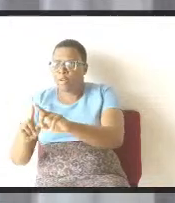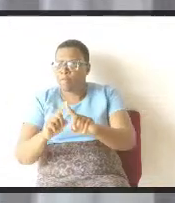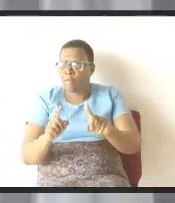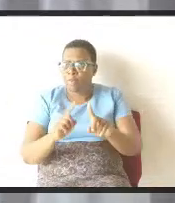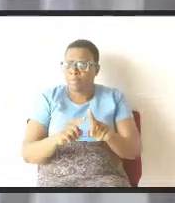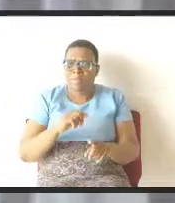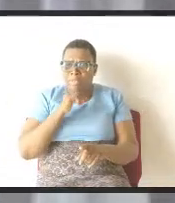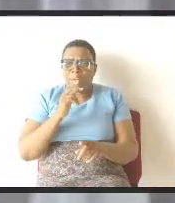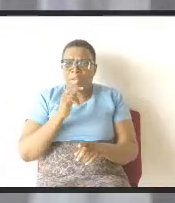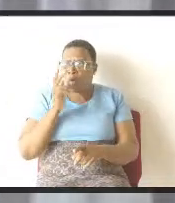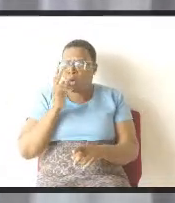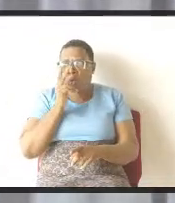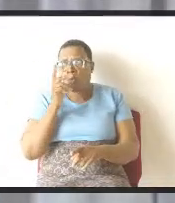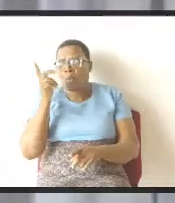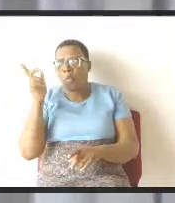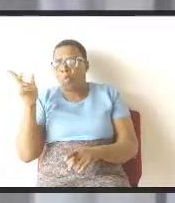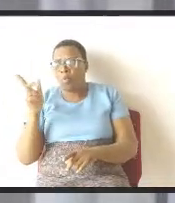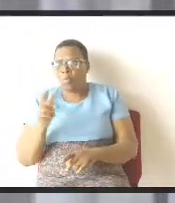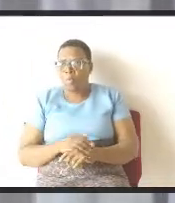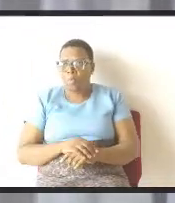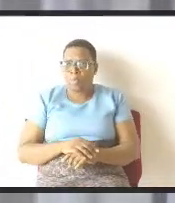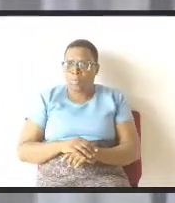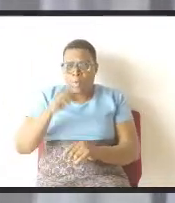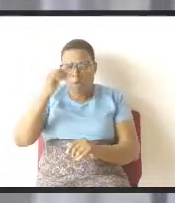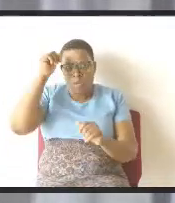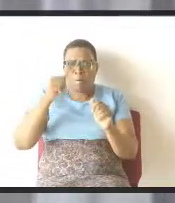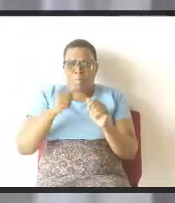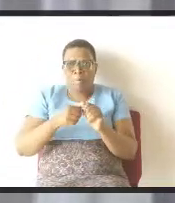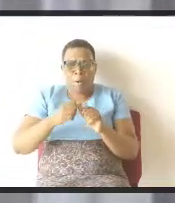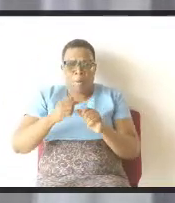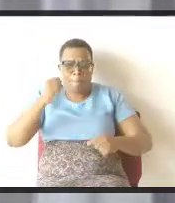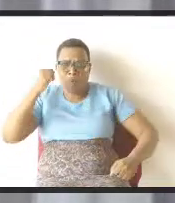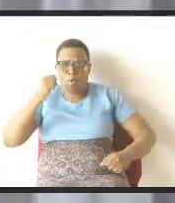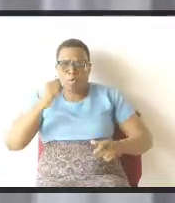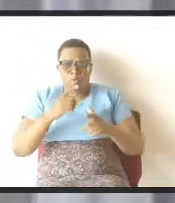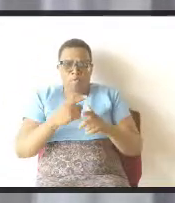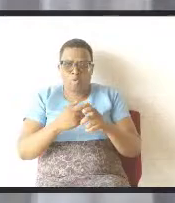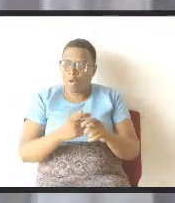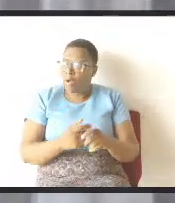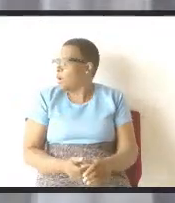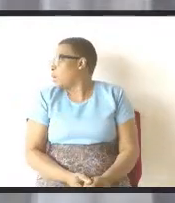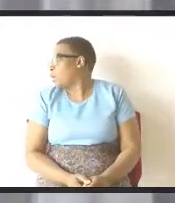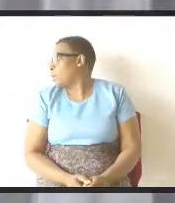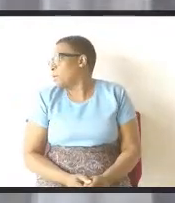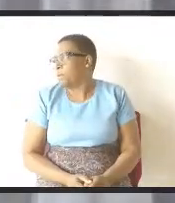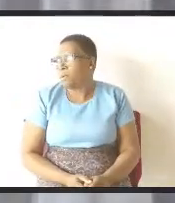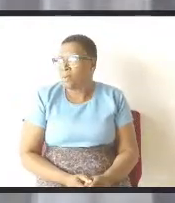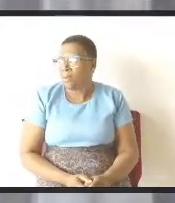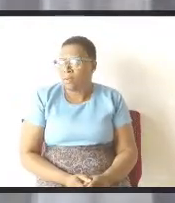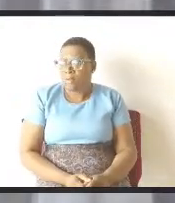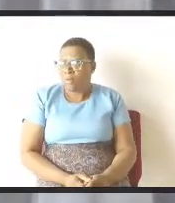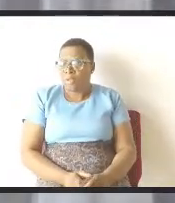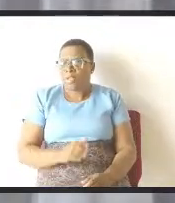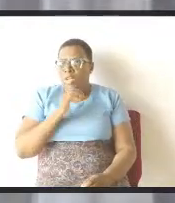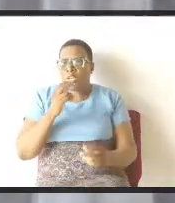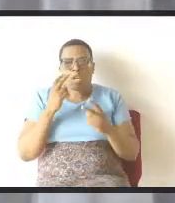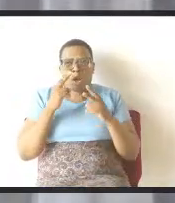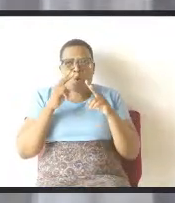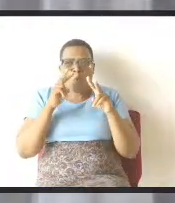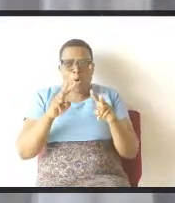people. Make certain you know the lane in which God wants you to run, and you run in that lane.